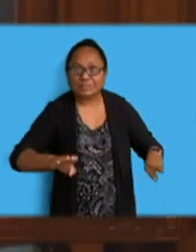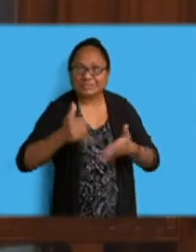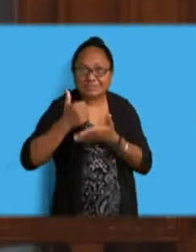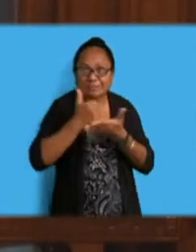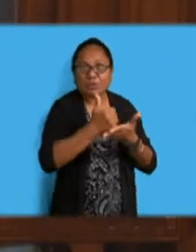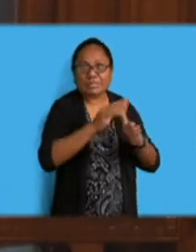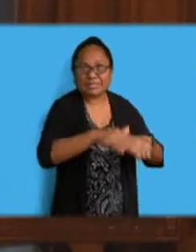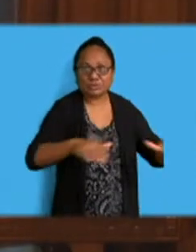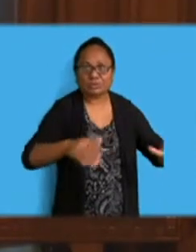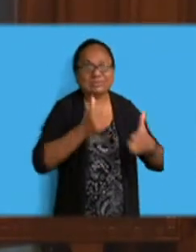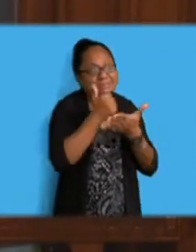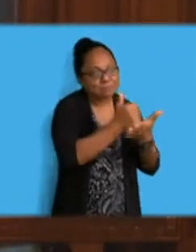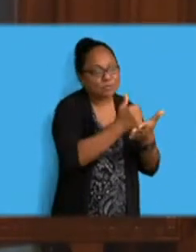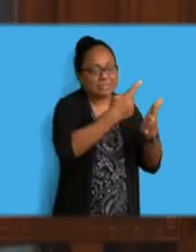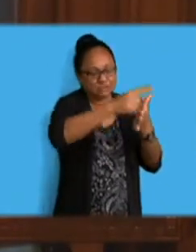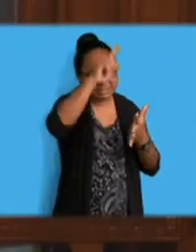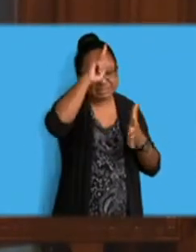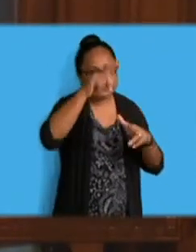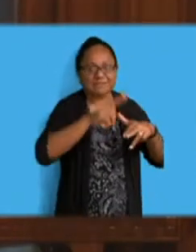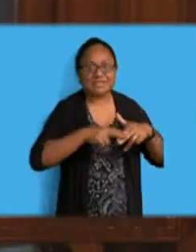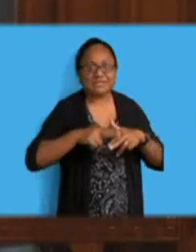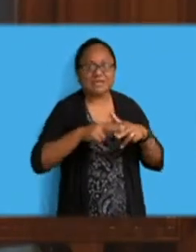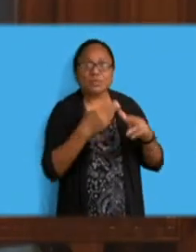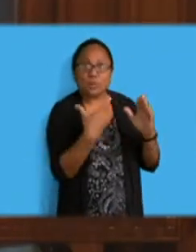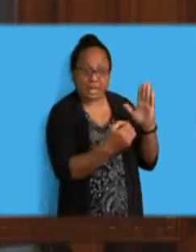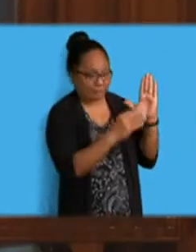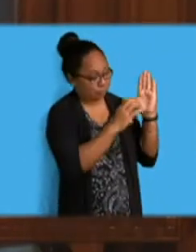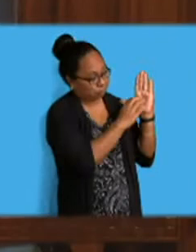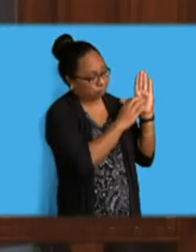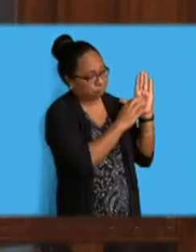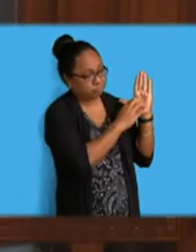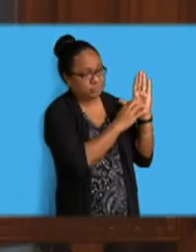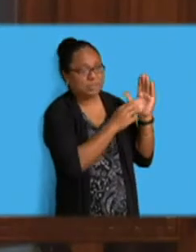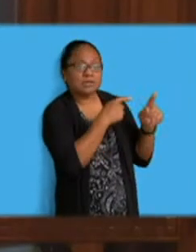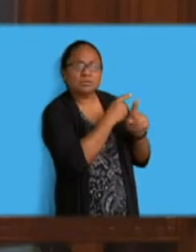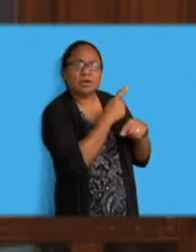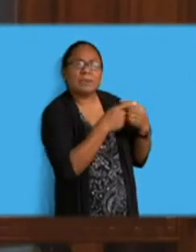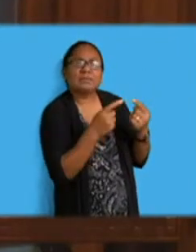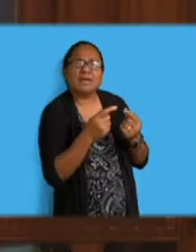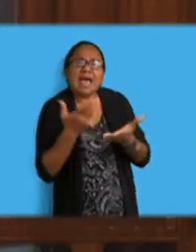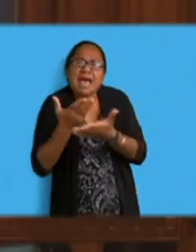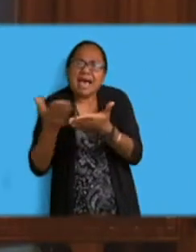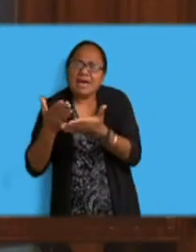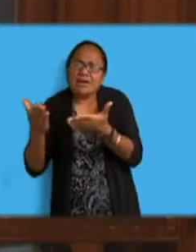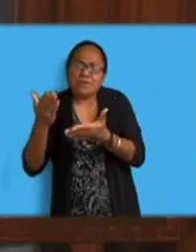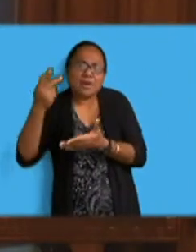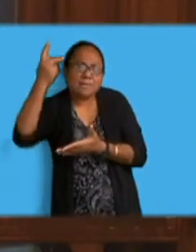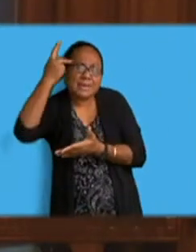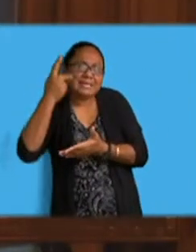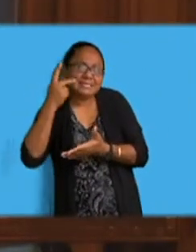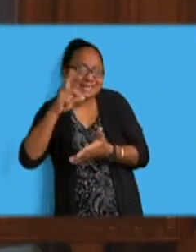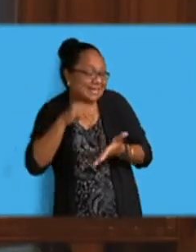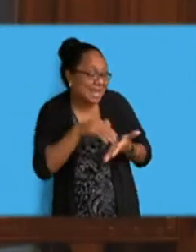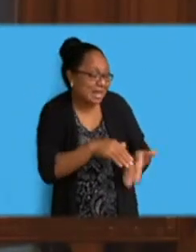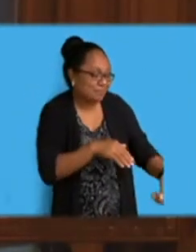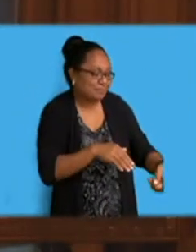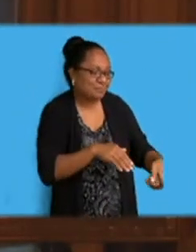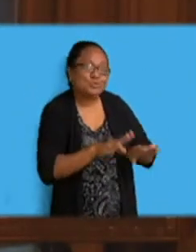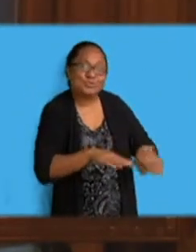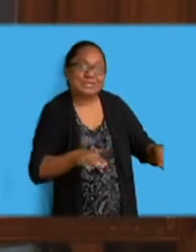have questions, we have sections where it tells them what a parent should do before the child leaves for